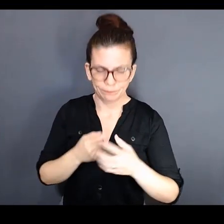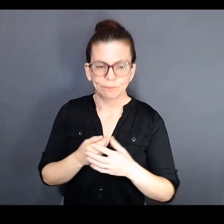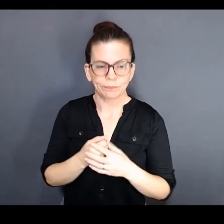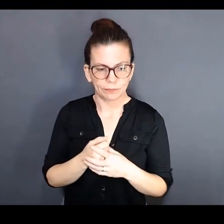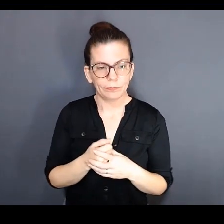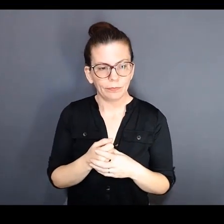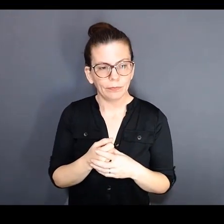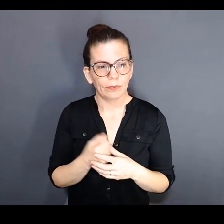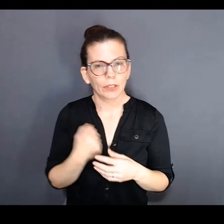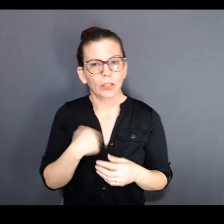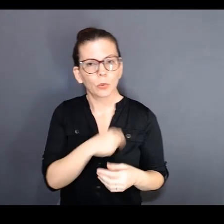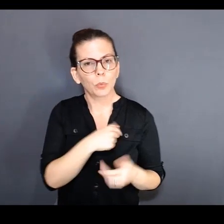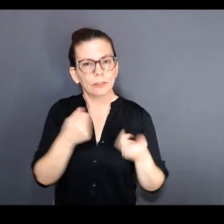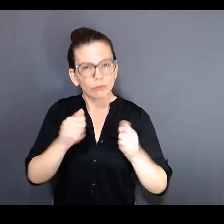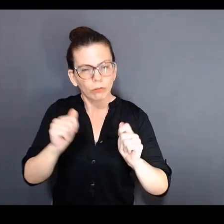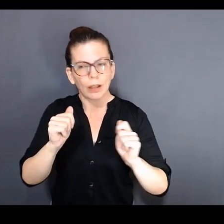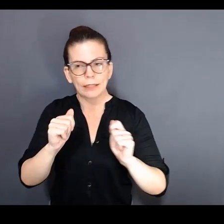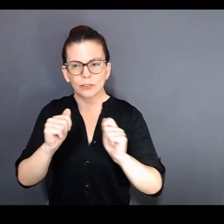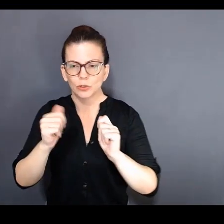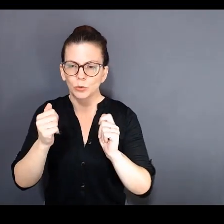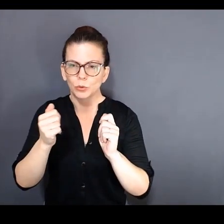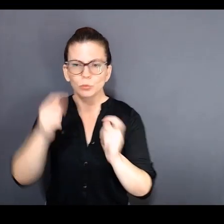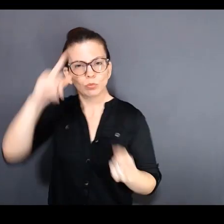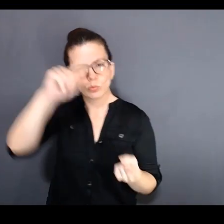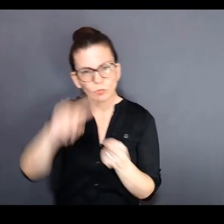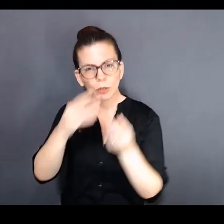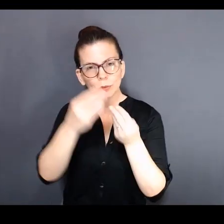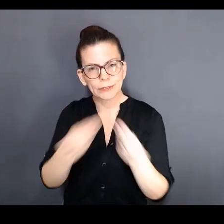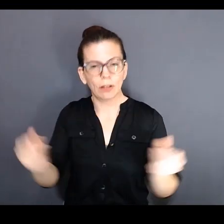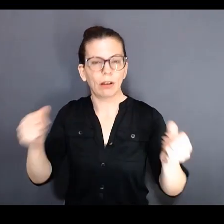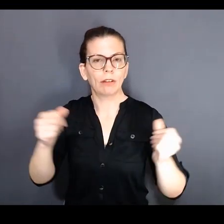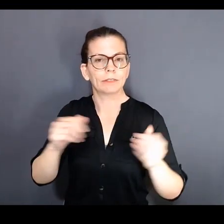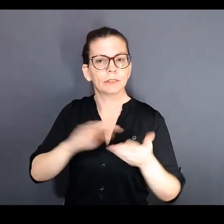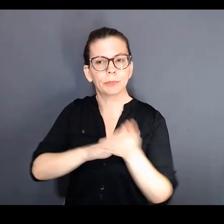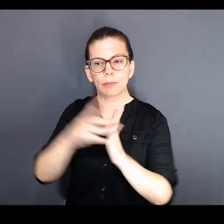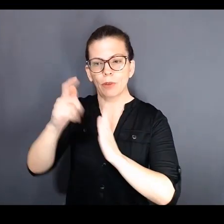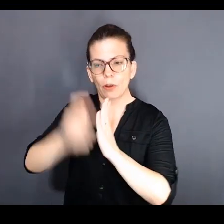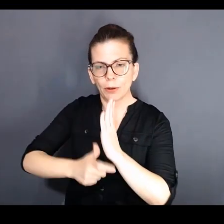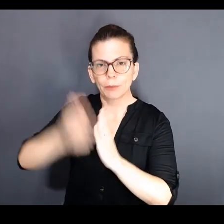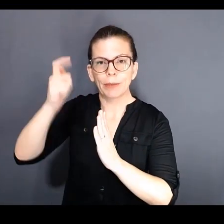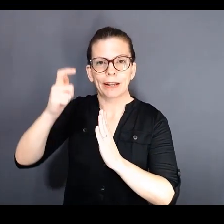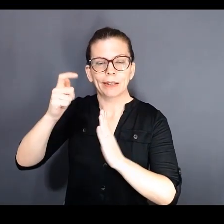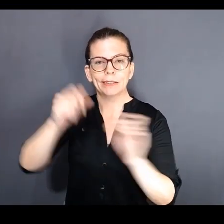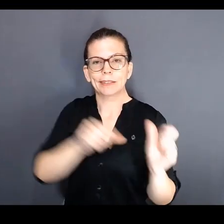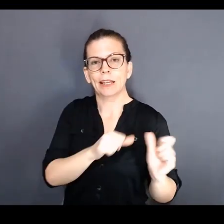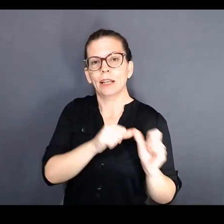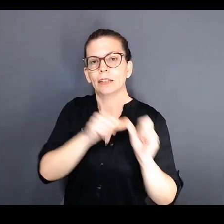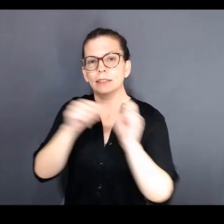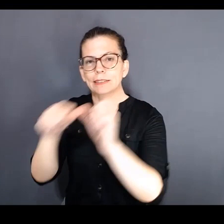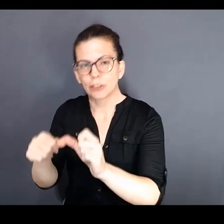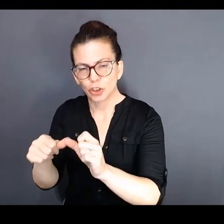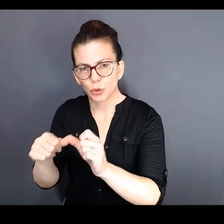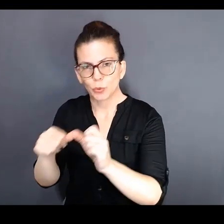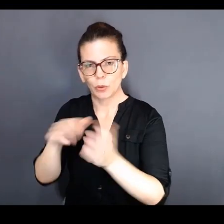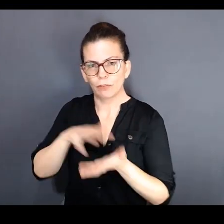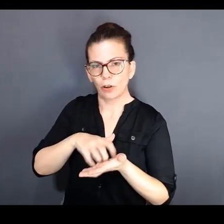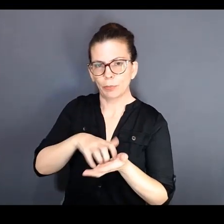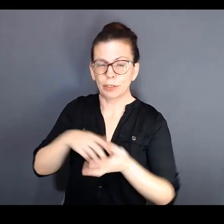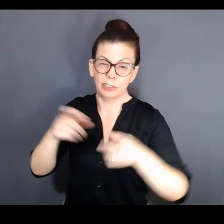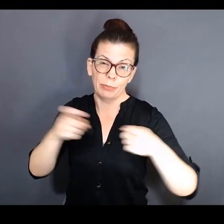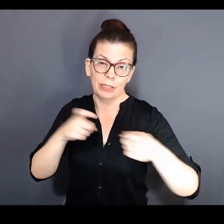that we got, which we have tried to address by moving to completely automated and